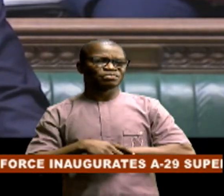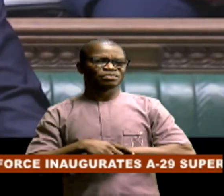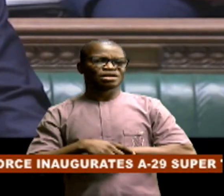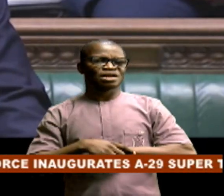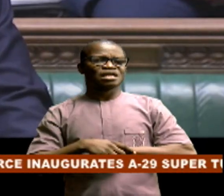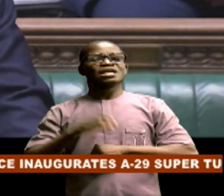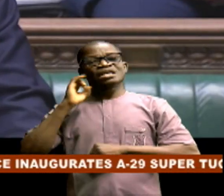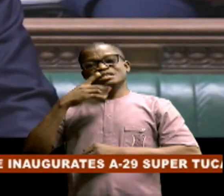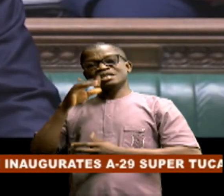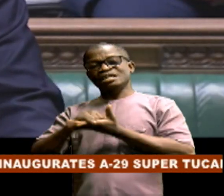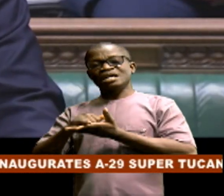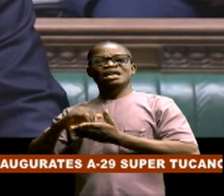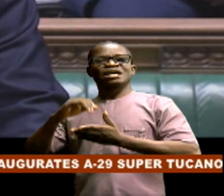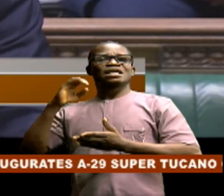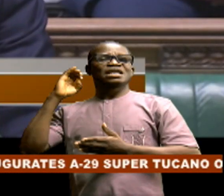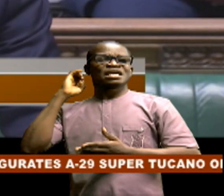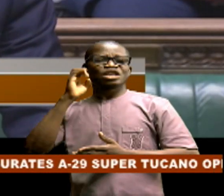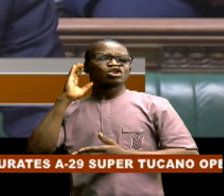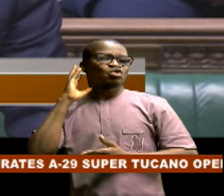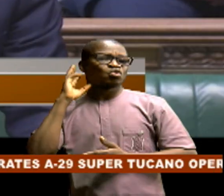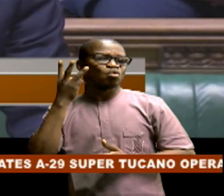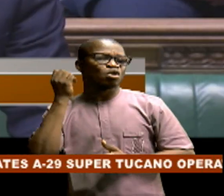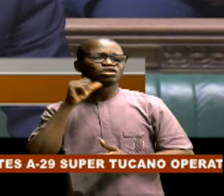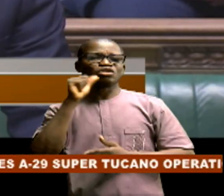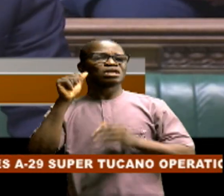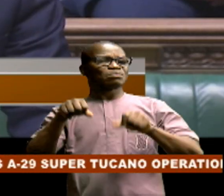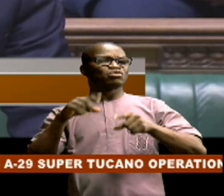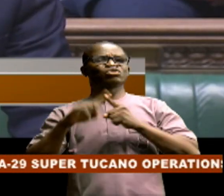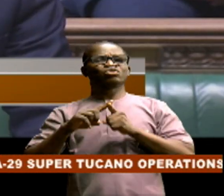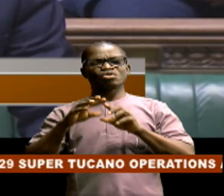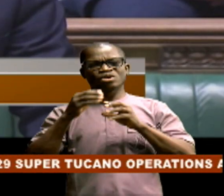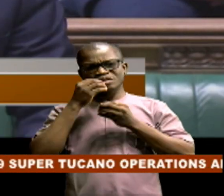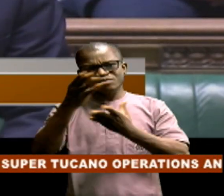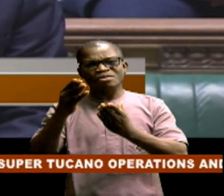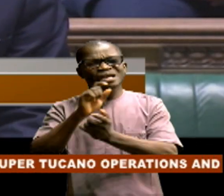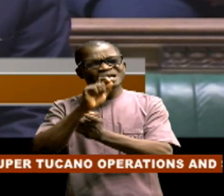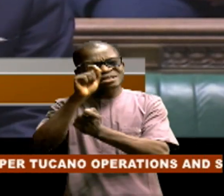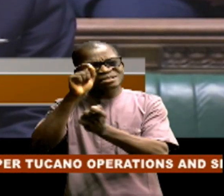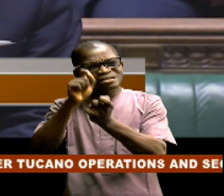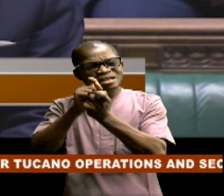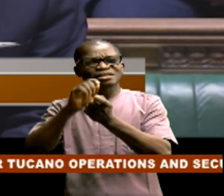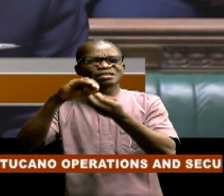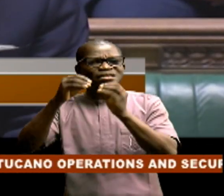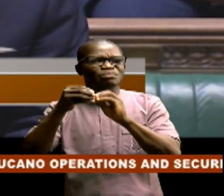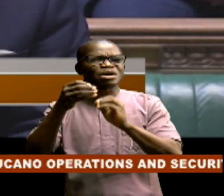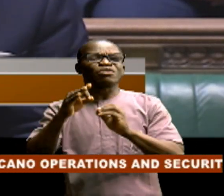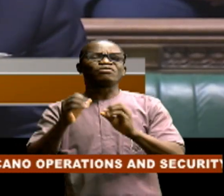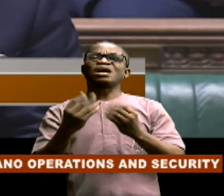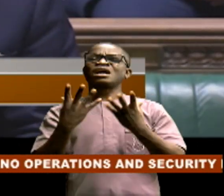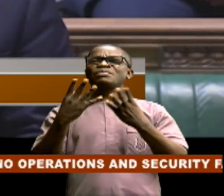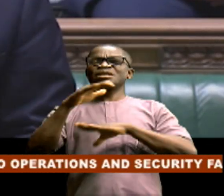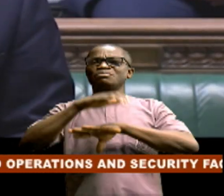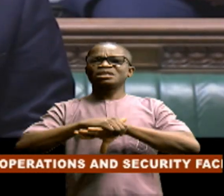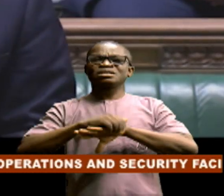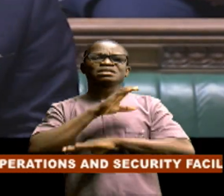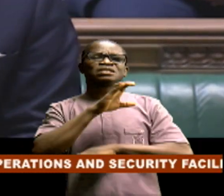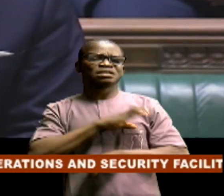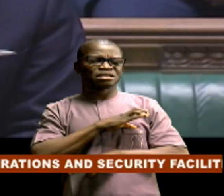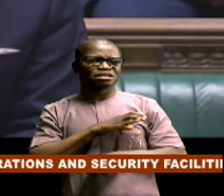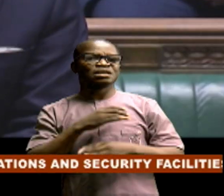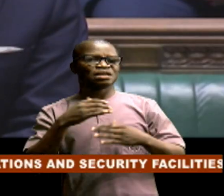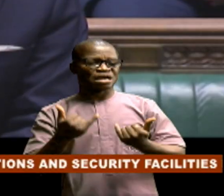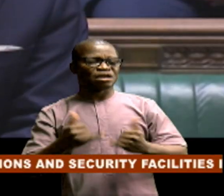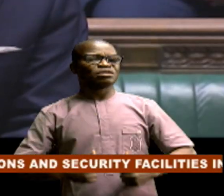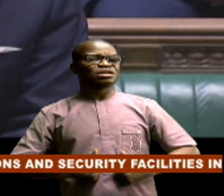he was not able to give an exact number of how many British citizens were currently in